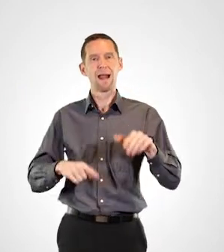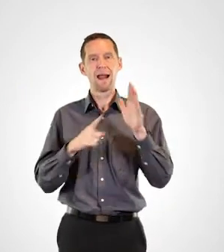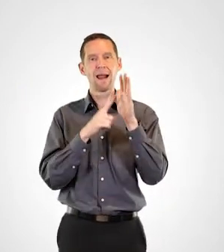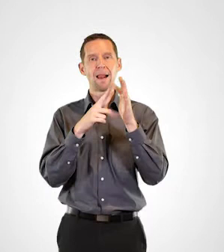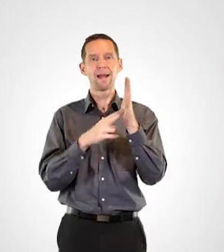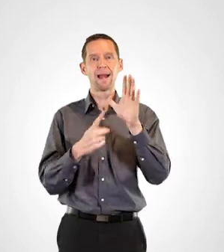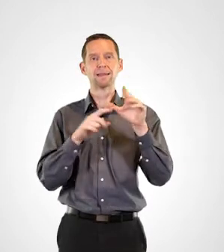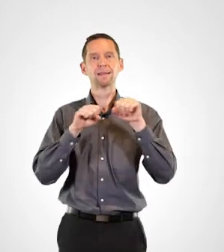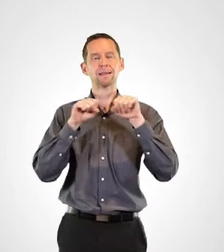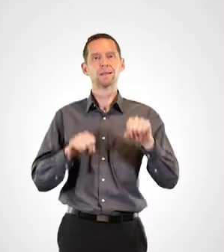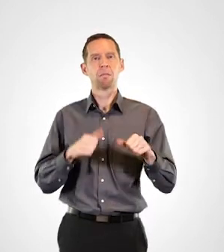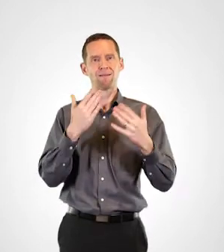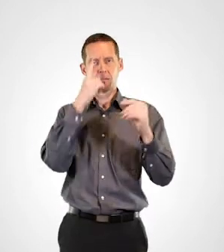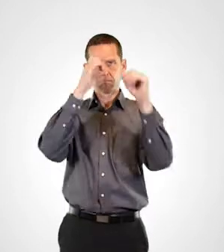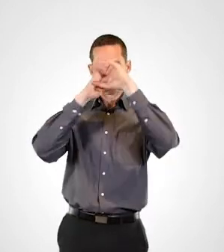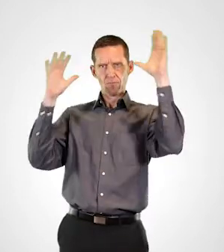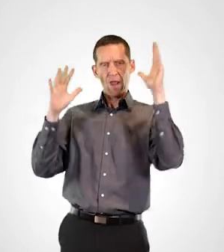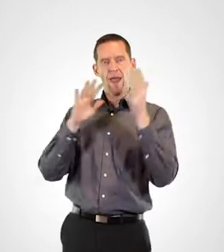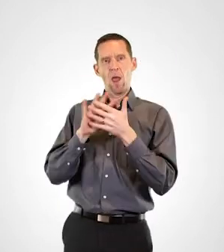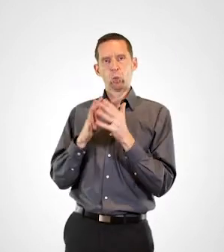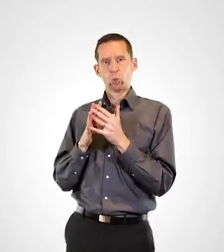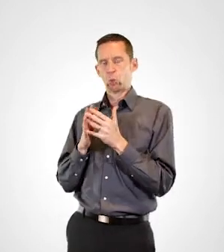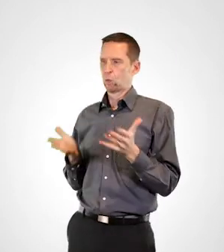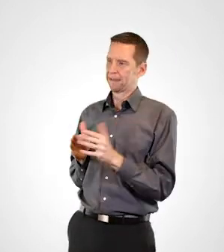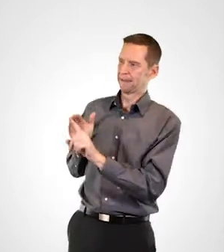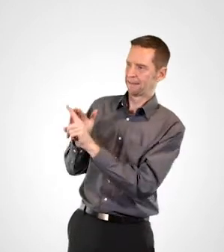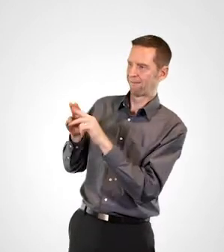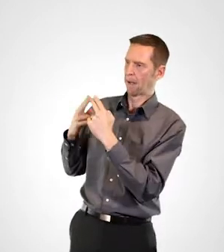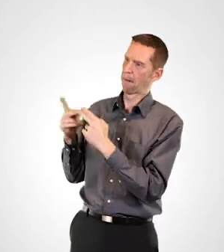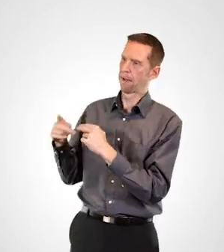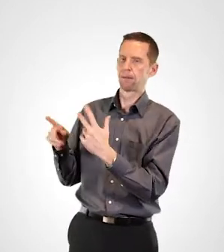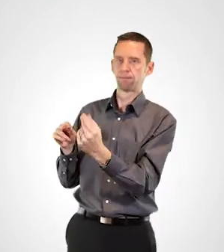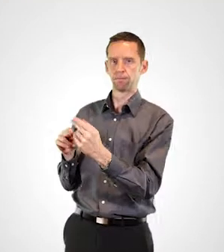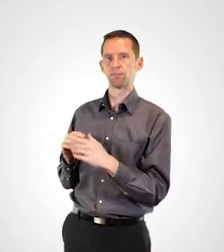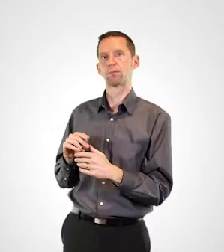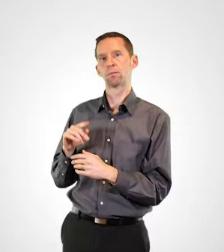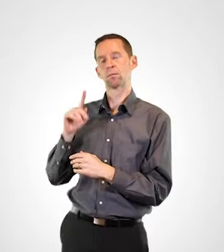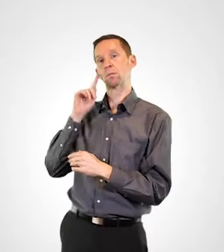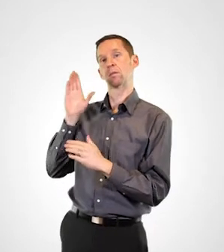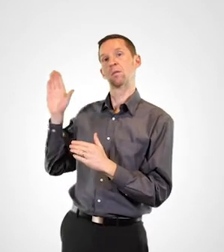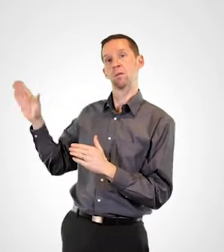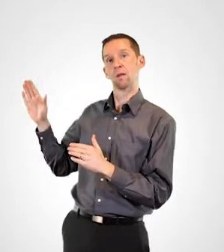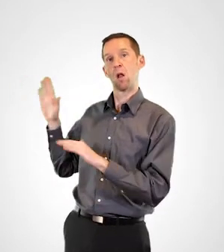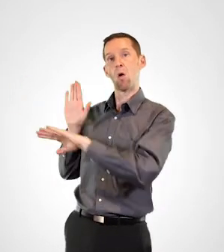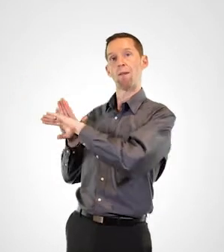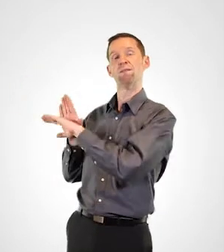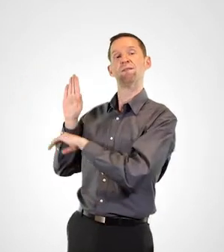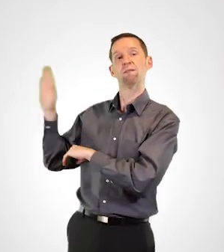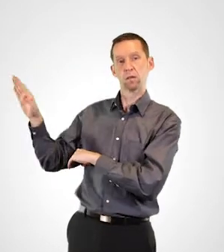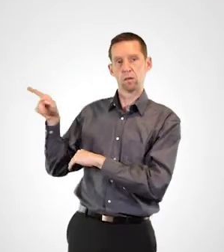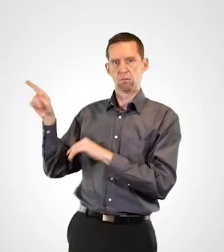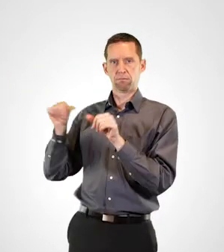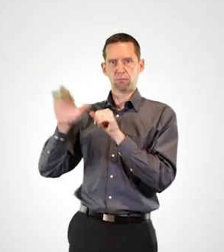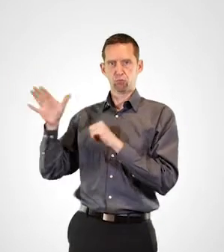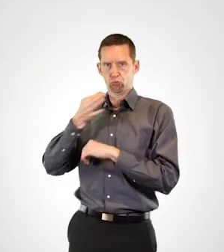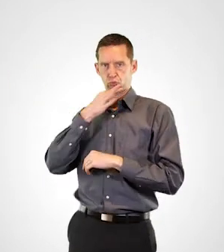again, help to sort of, you can get a good snapshot and help to encourage the families. So if you look at the left of your screen, that was sort of our best performing